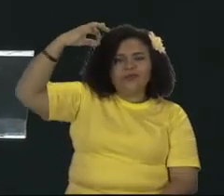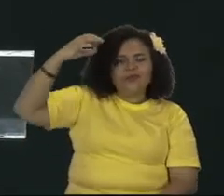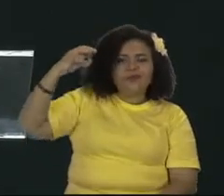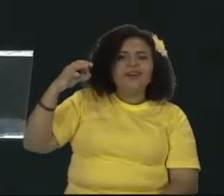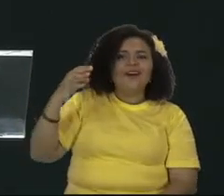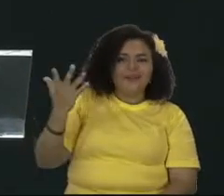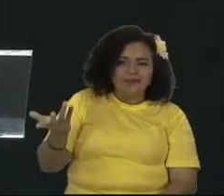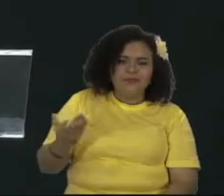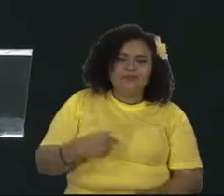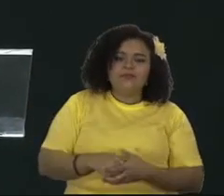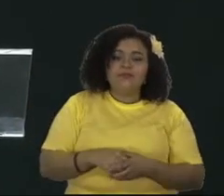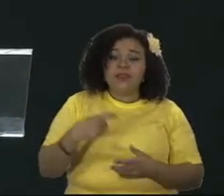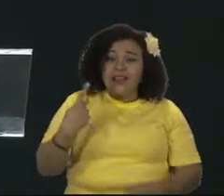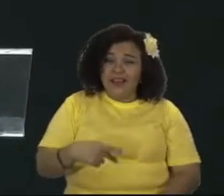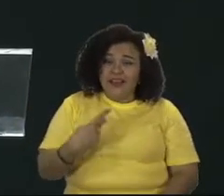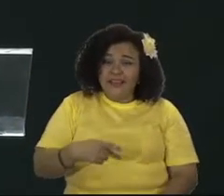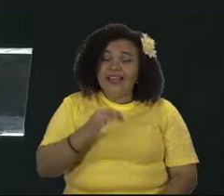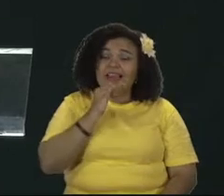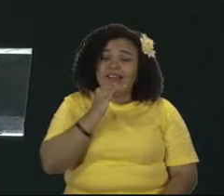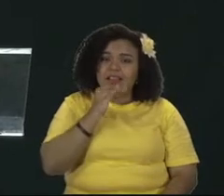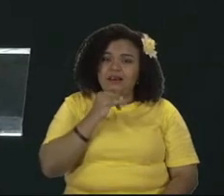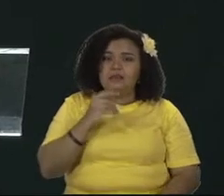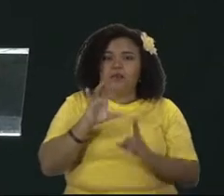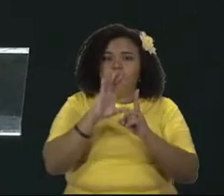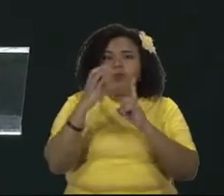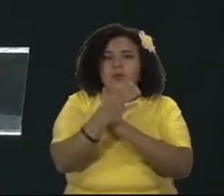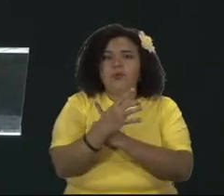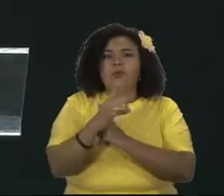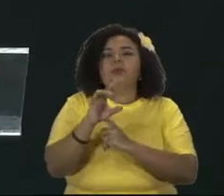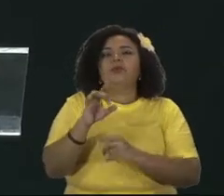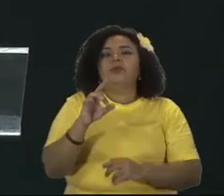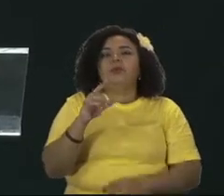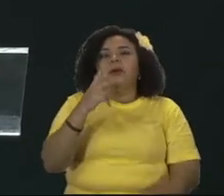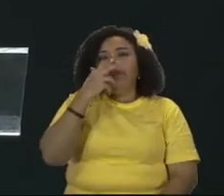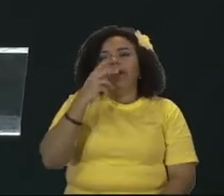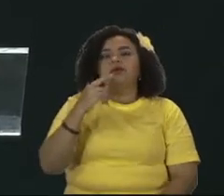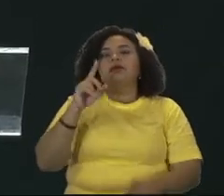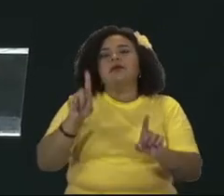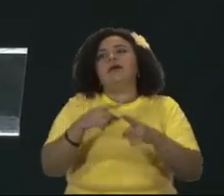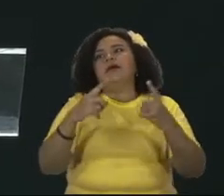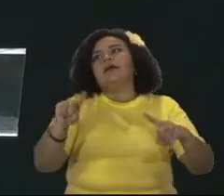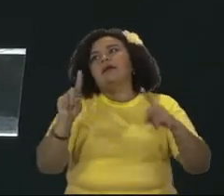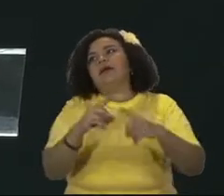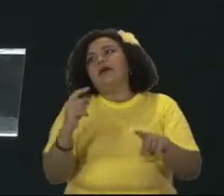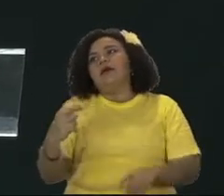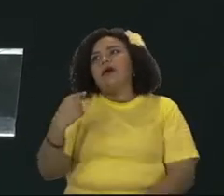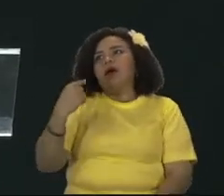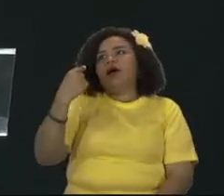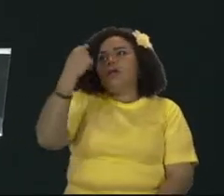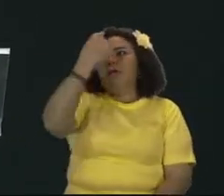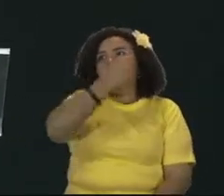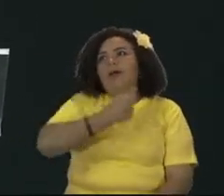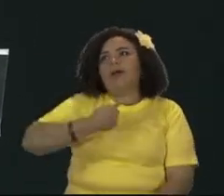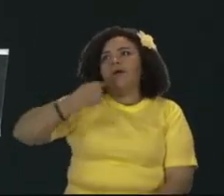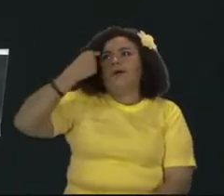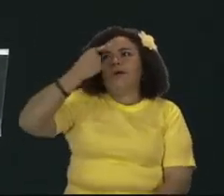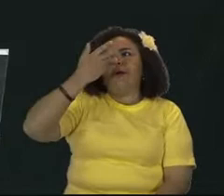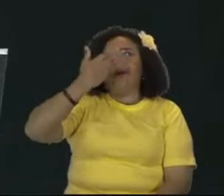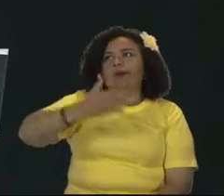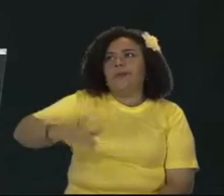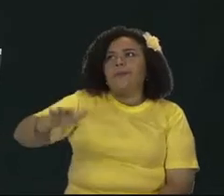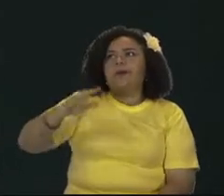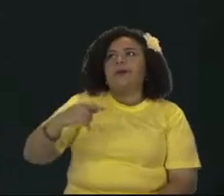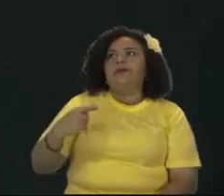It is not just music. It is not just song. It's a little bit of music